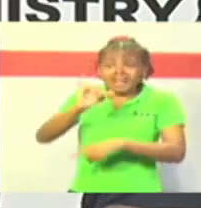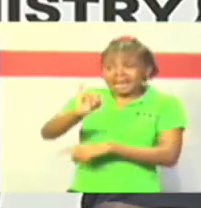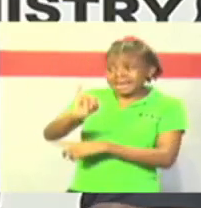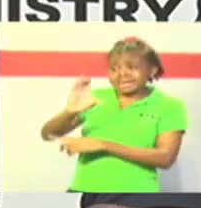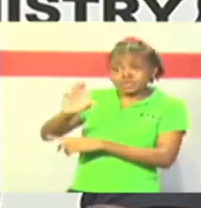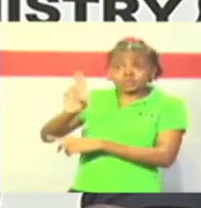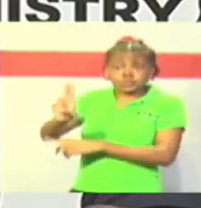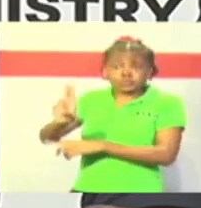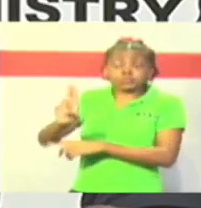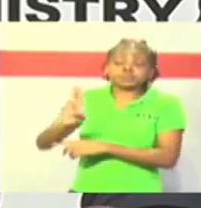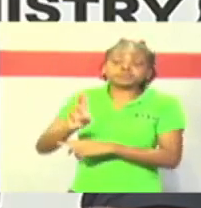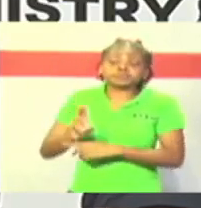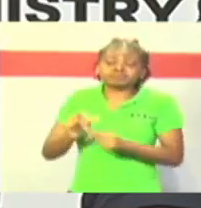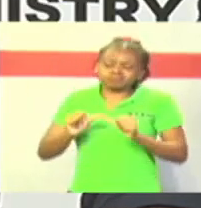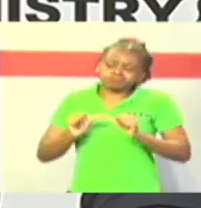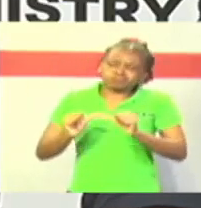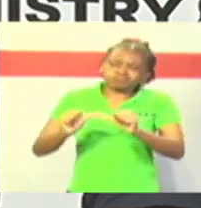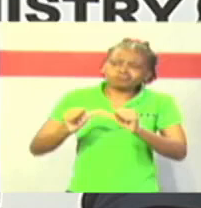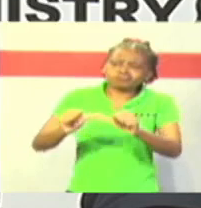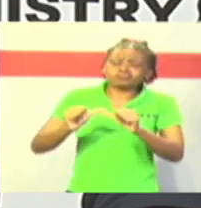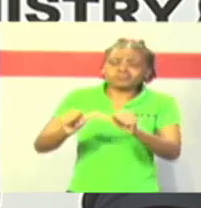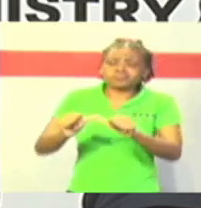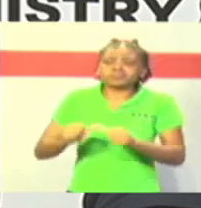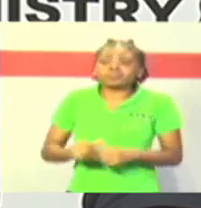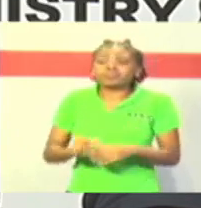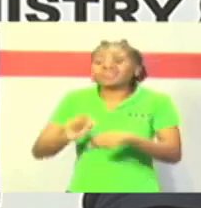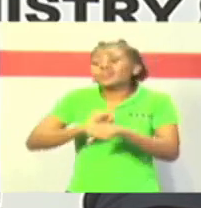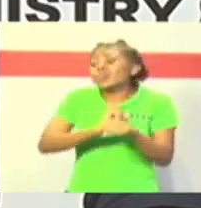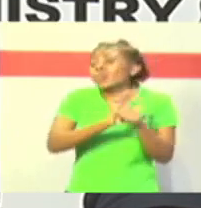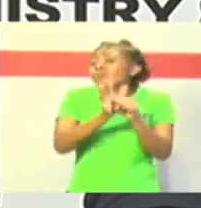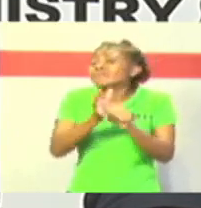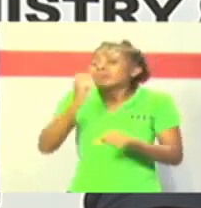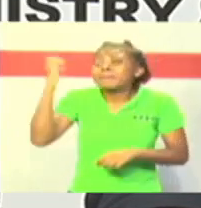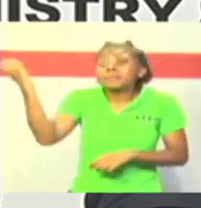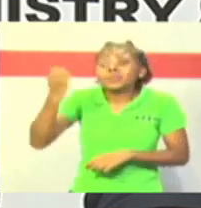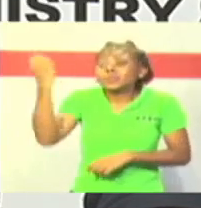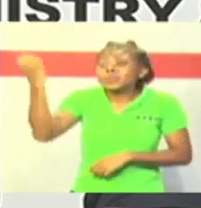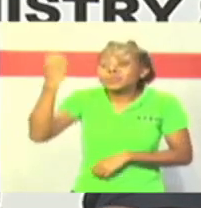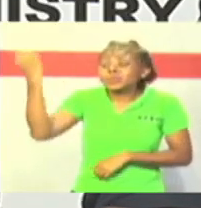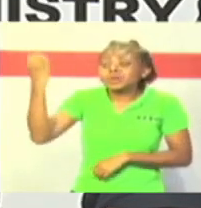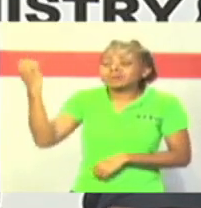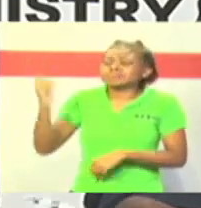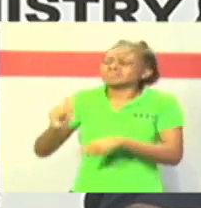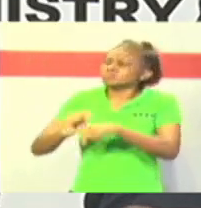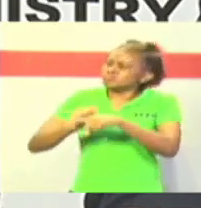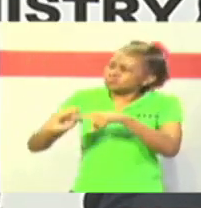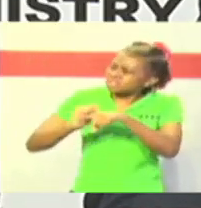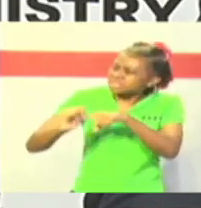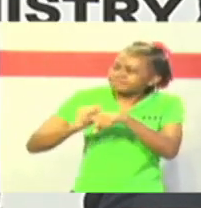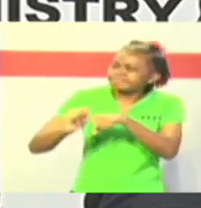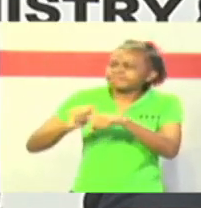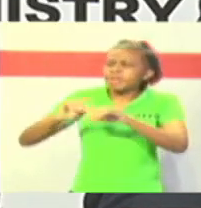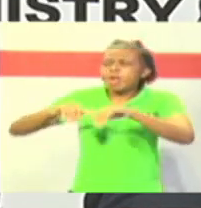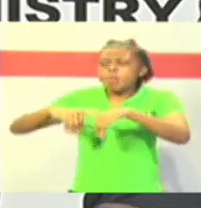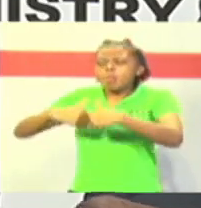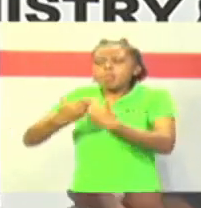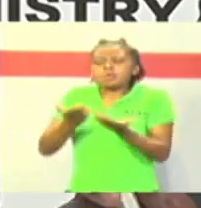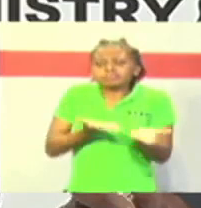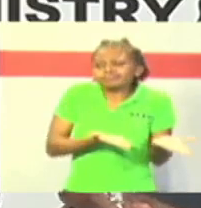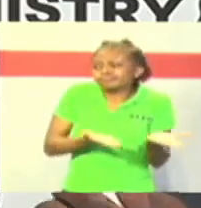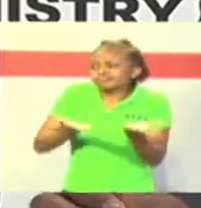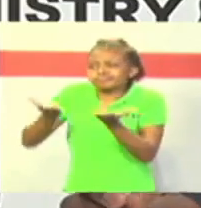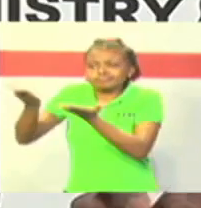COVID-19 emergency care training, level 1 for patient escorts, and again this is for worst